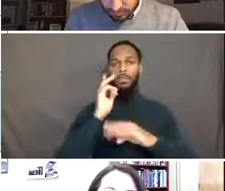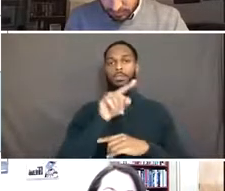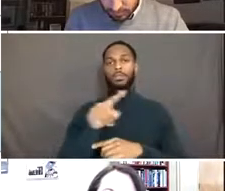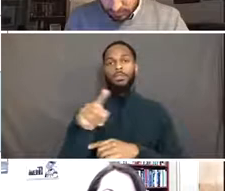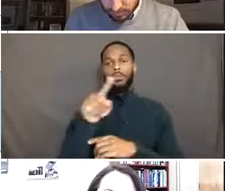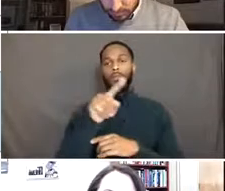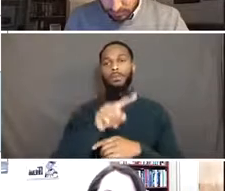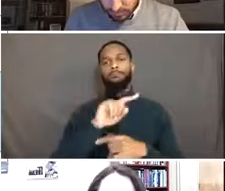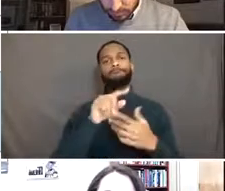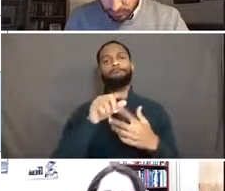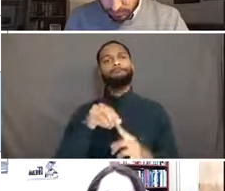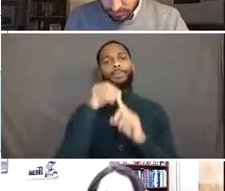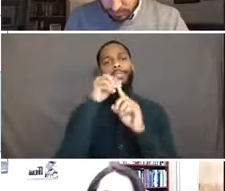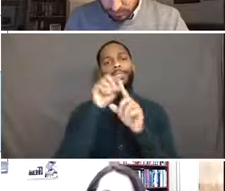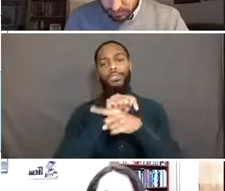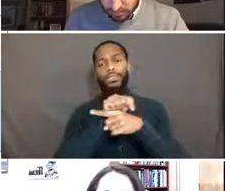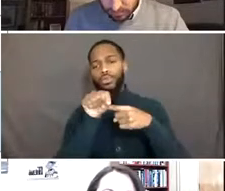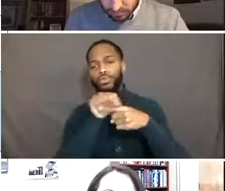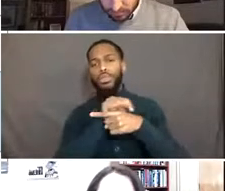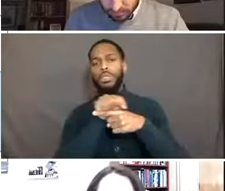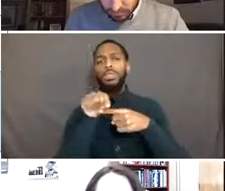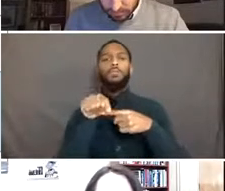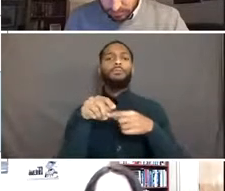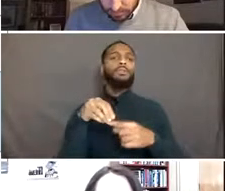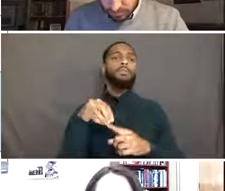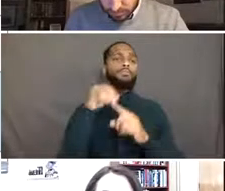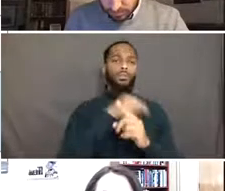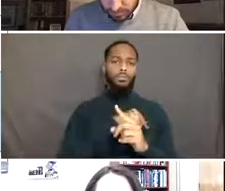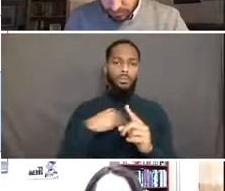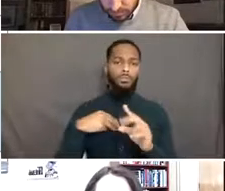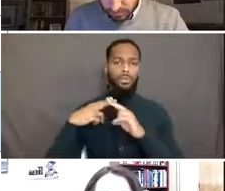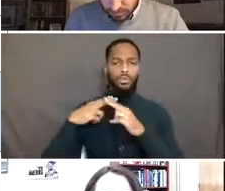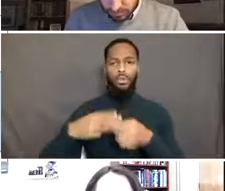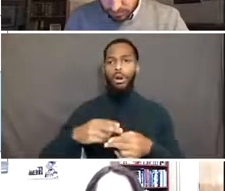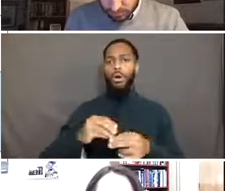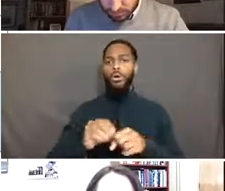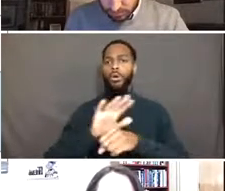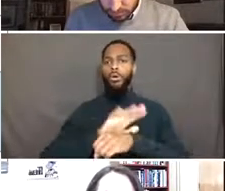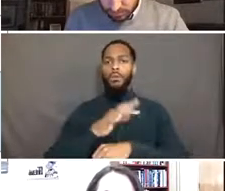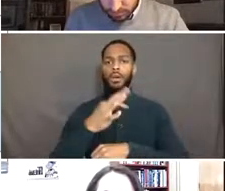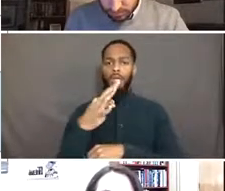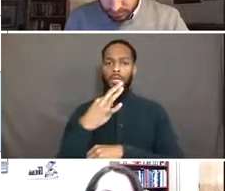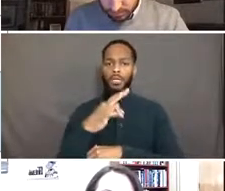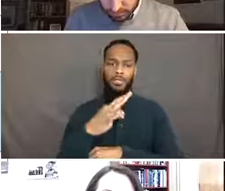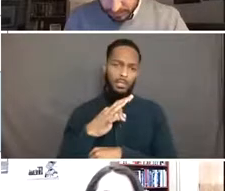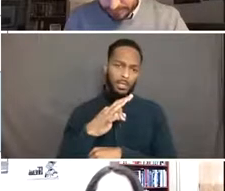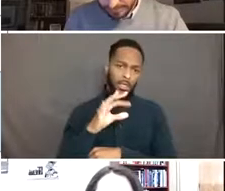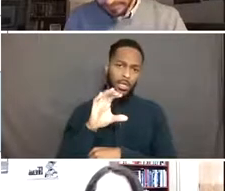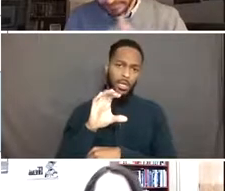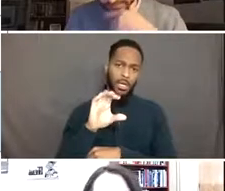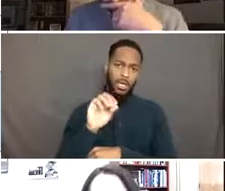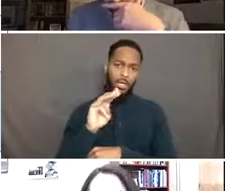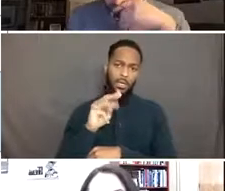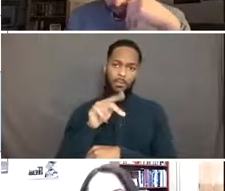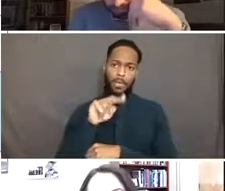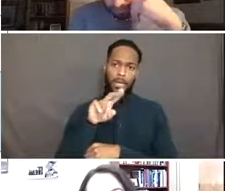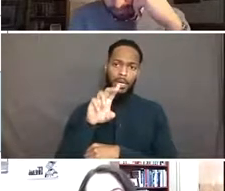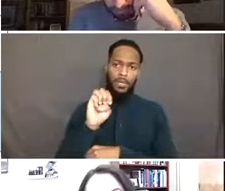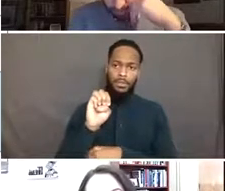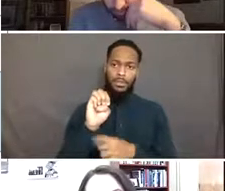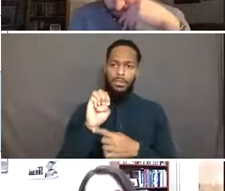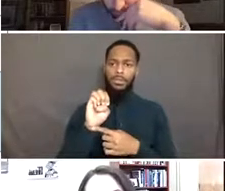training for special members called the COVID-19 Compliance Task Force members, whose sole function is ensuring